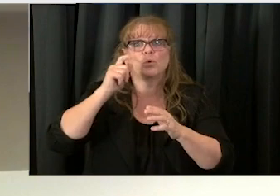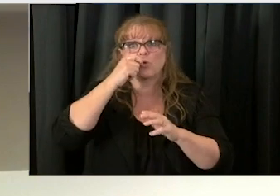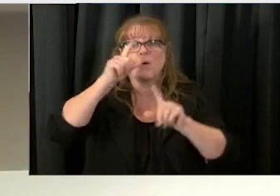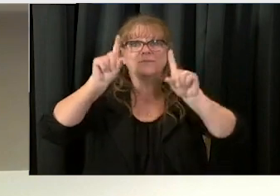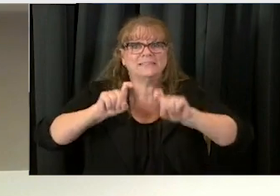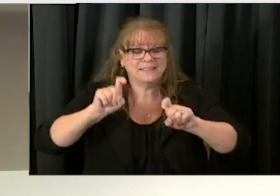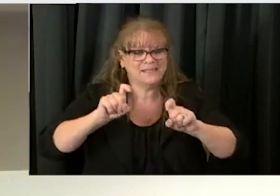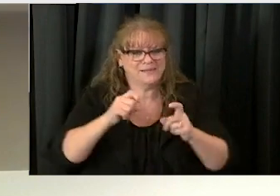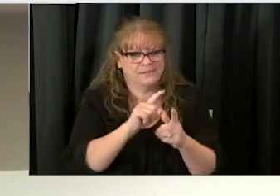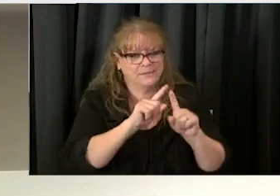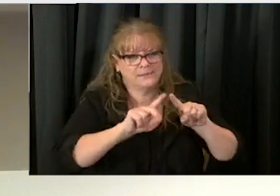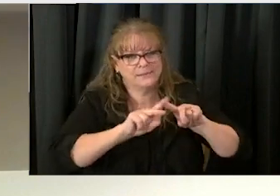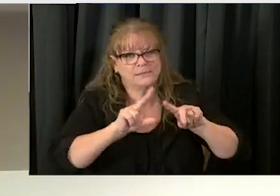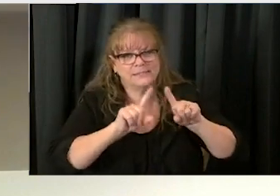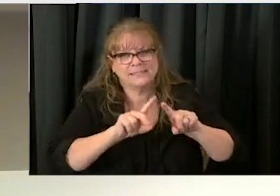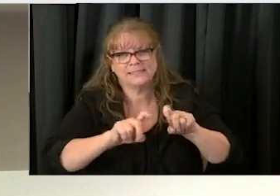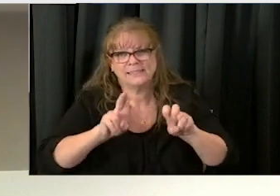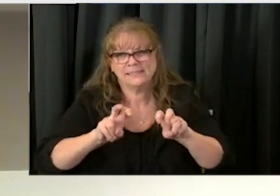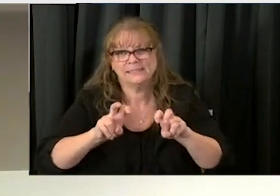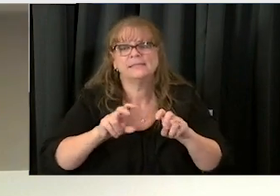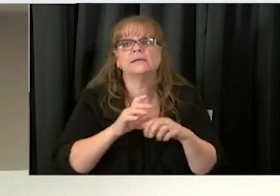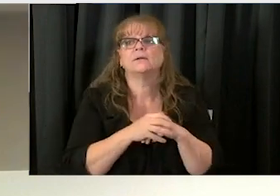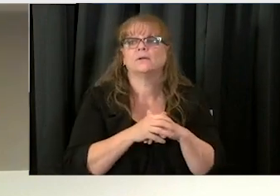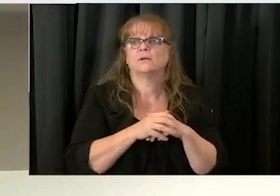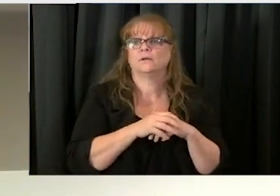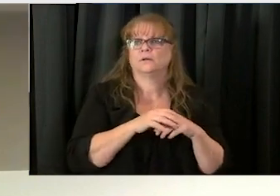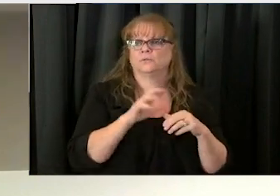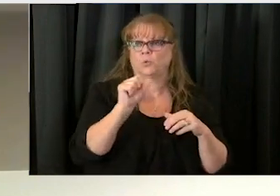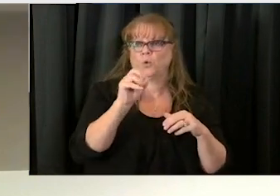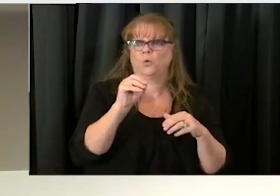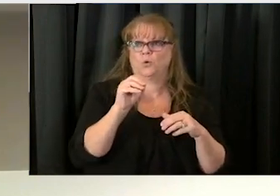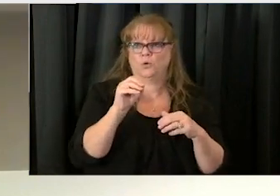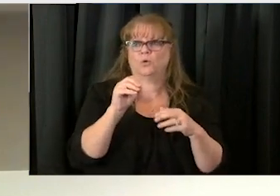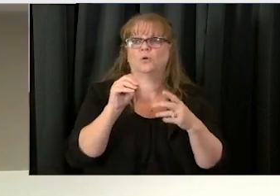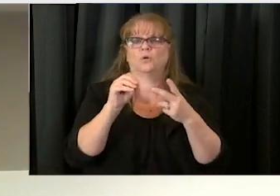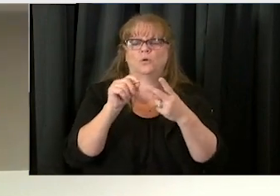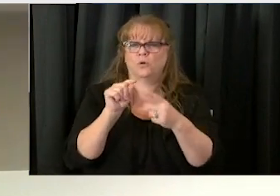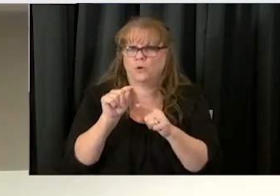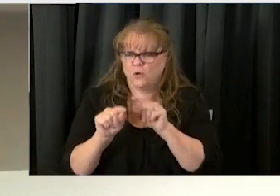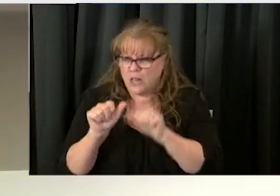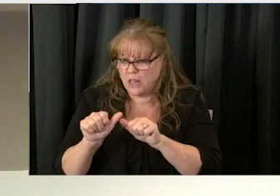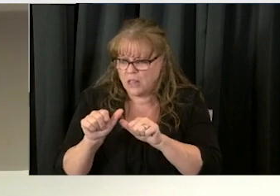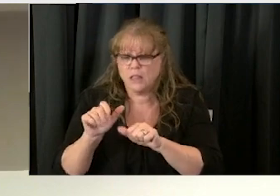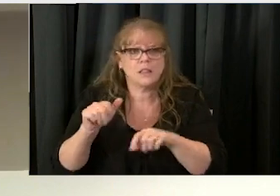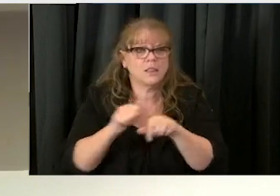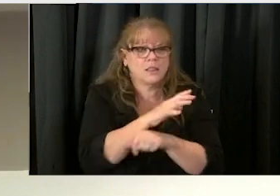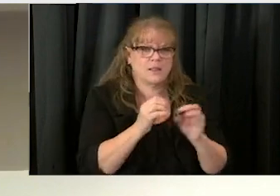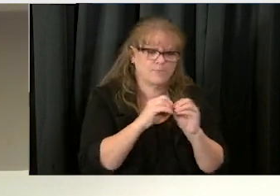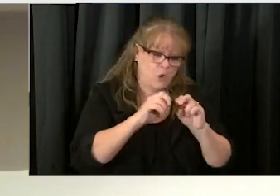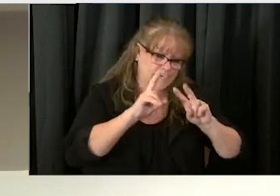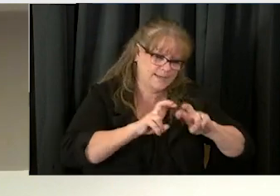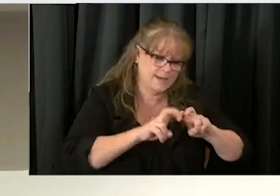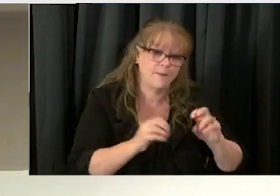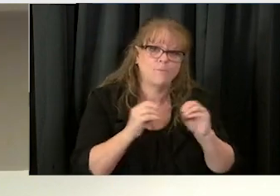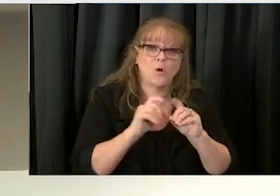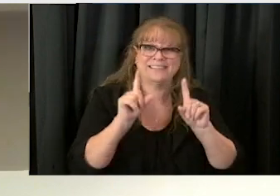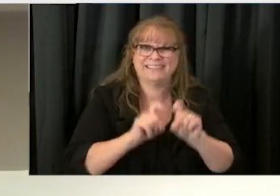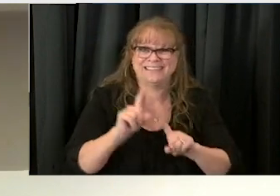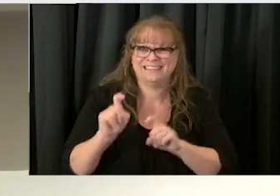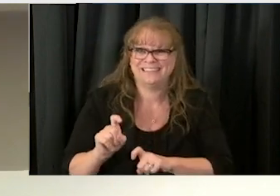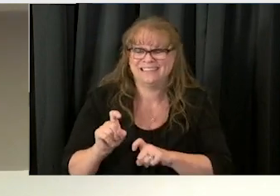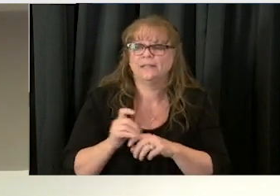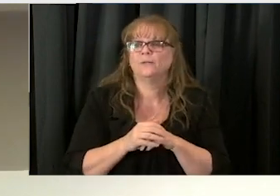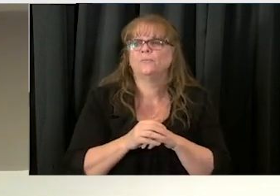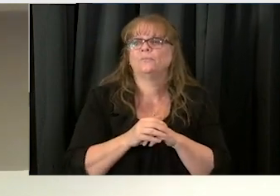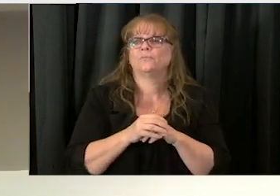testing. Additionally, for any other labs in the state that are conducting this test, that are doing the initial screen